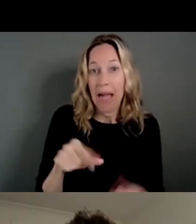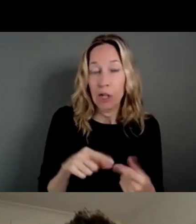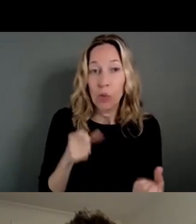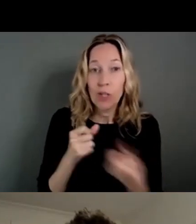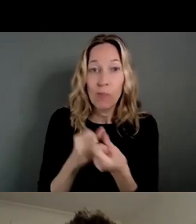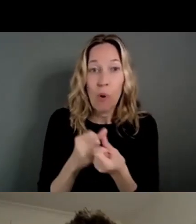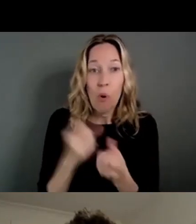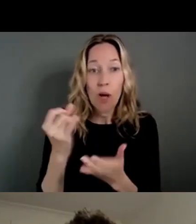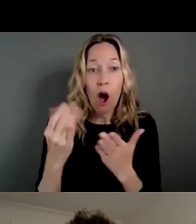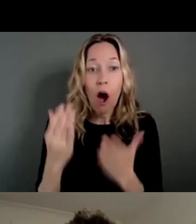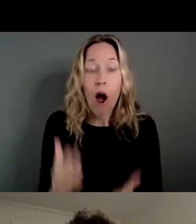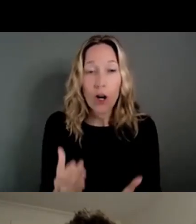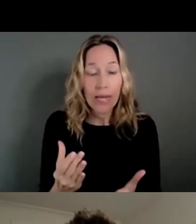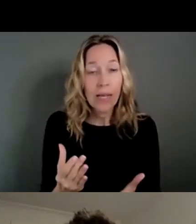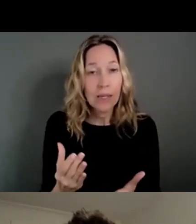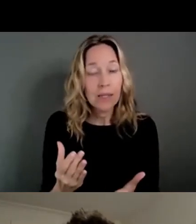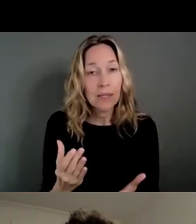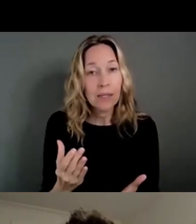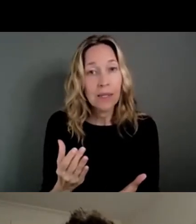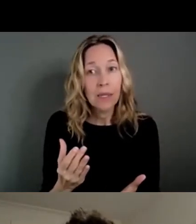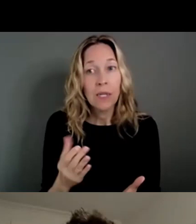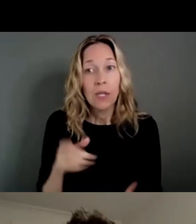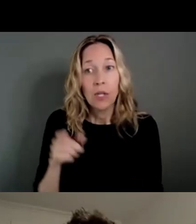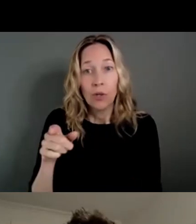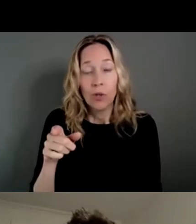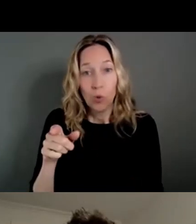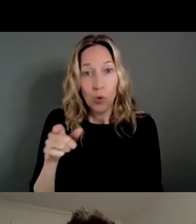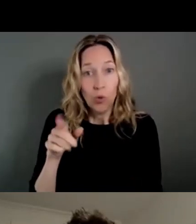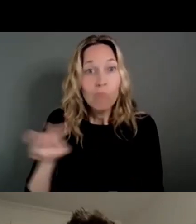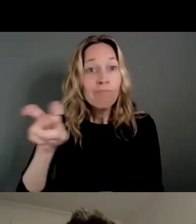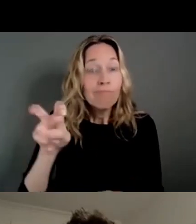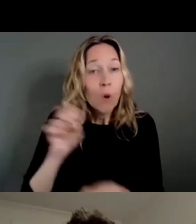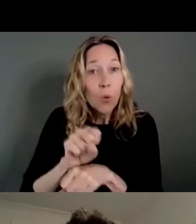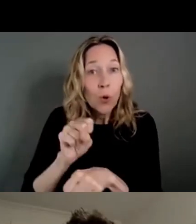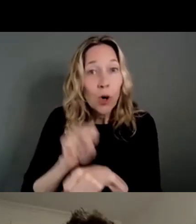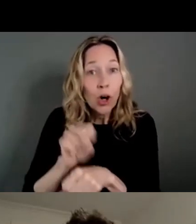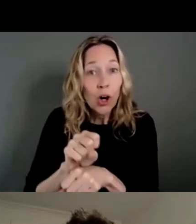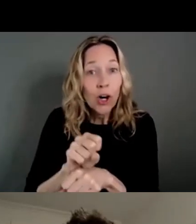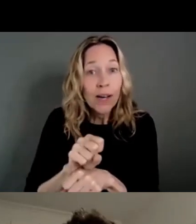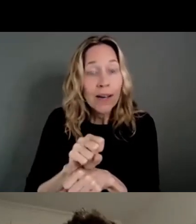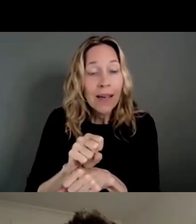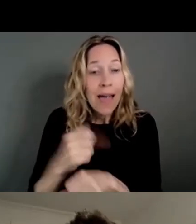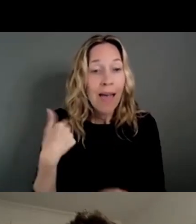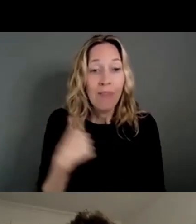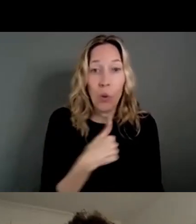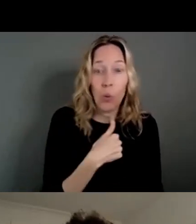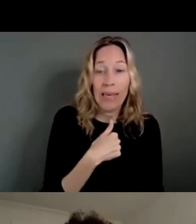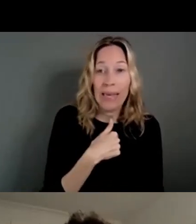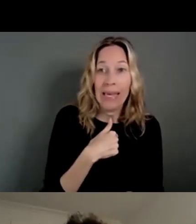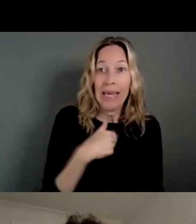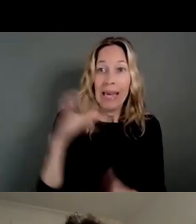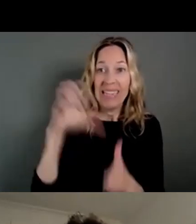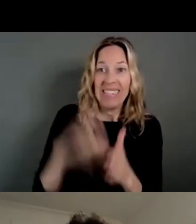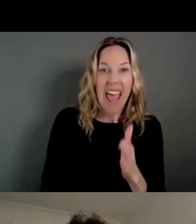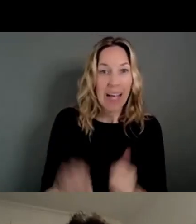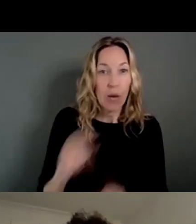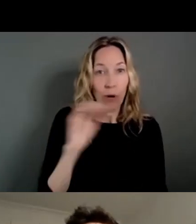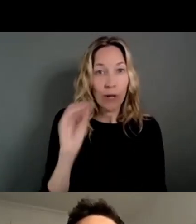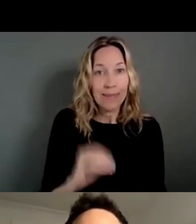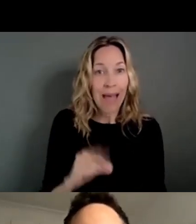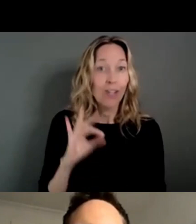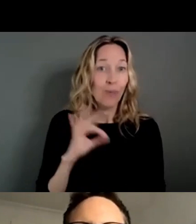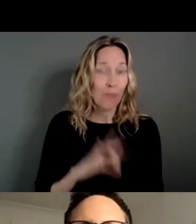some level of profit for the agency. It doesn't have to be crazy, but it needs to be there. And what that means is that